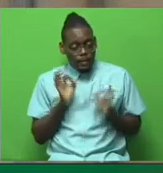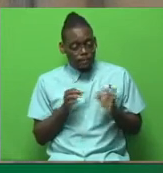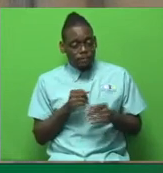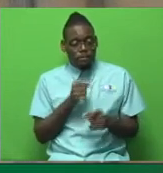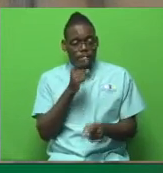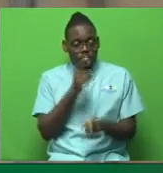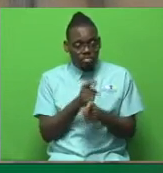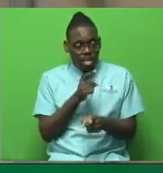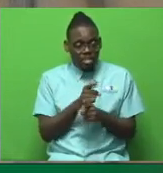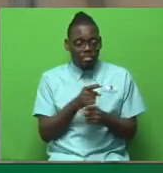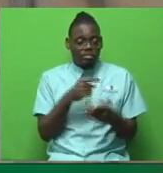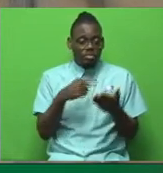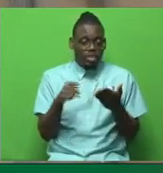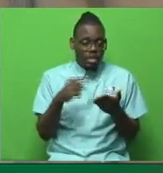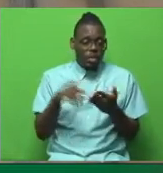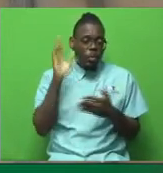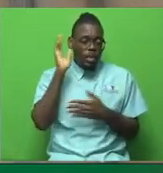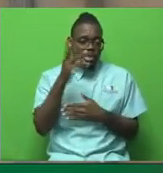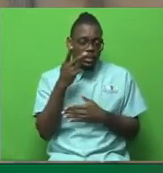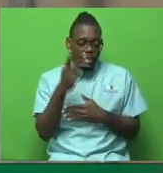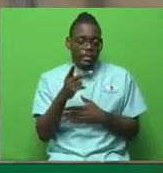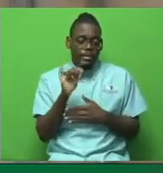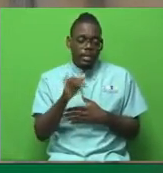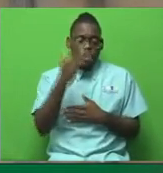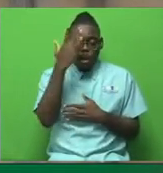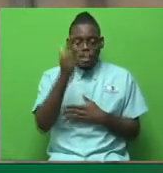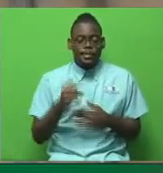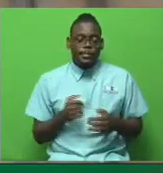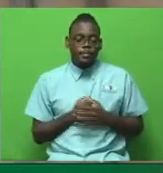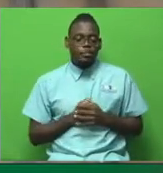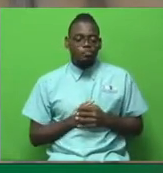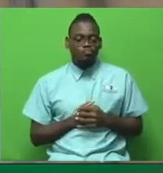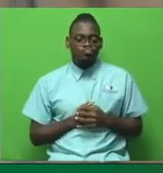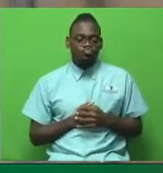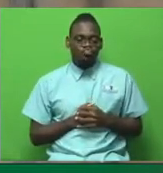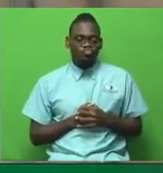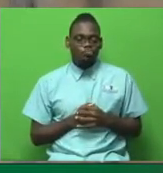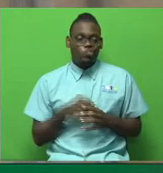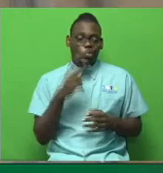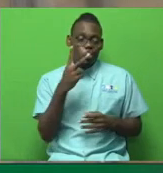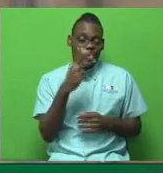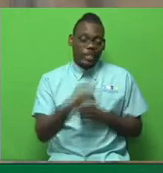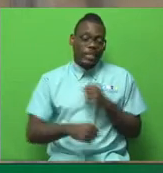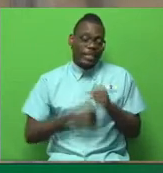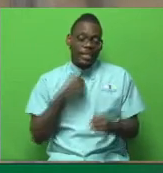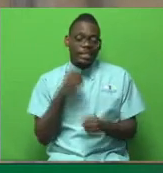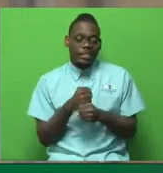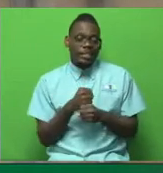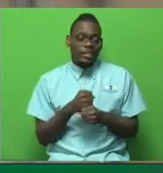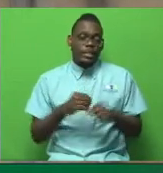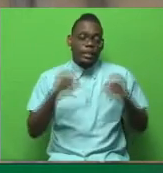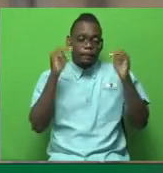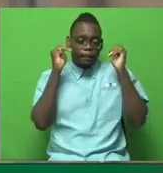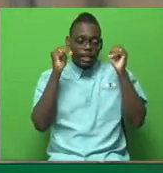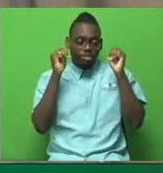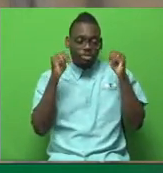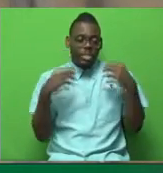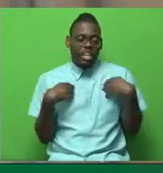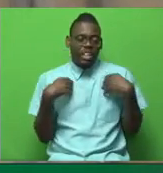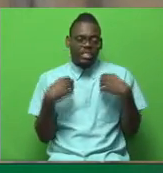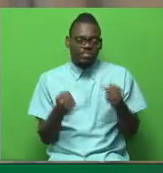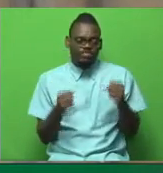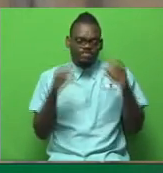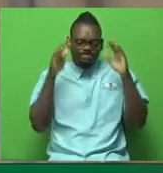Mr Deputy speaker for two years the Ministry of Health was uni focused on